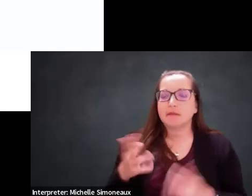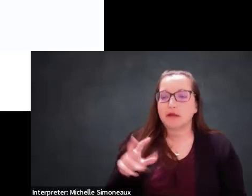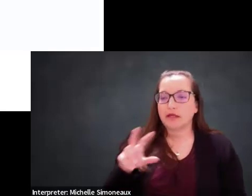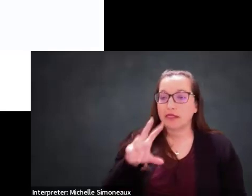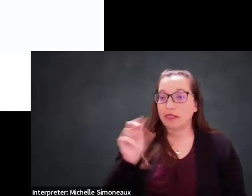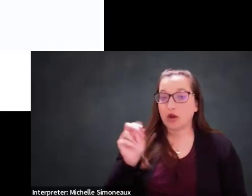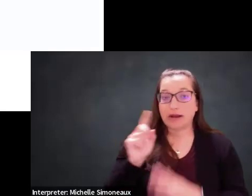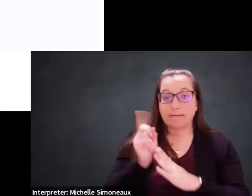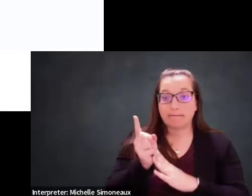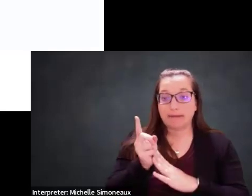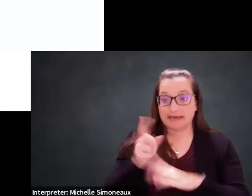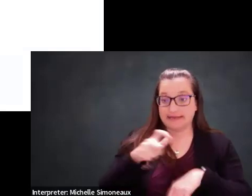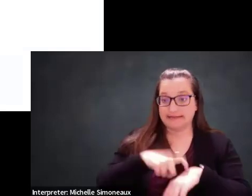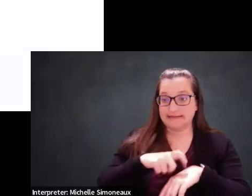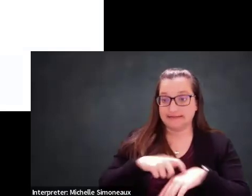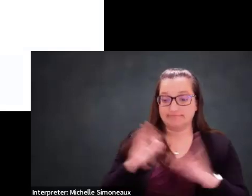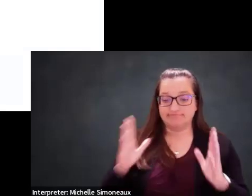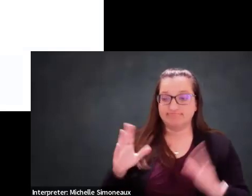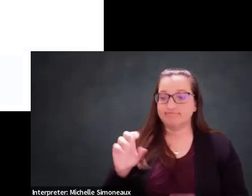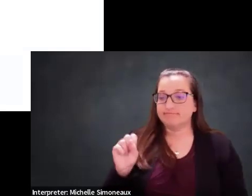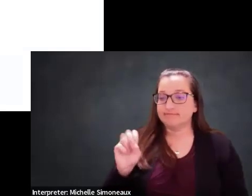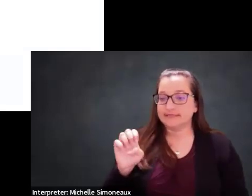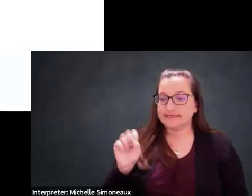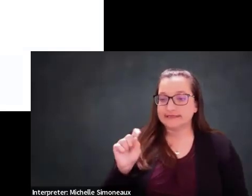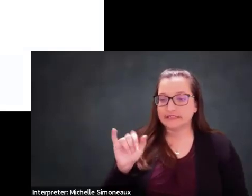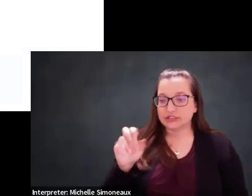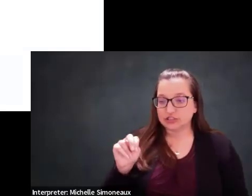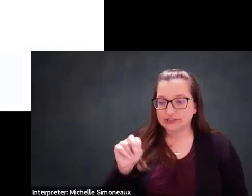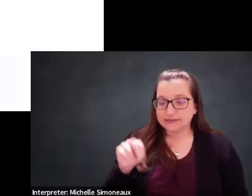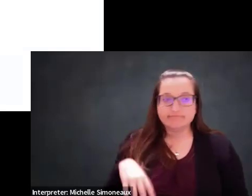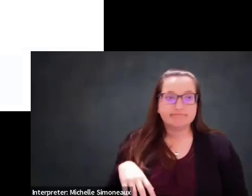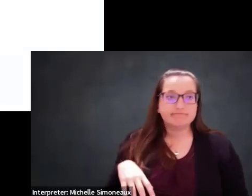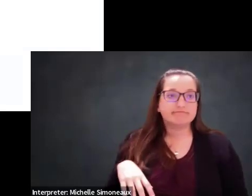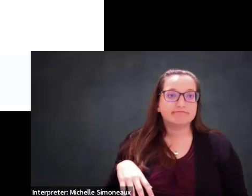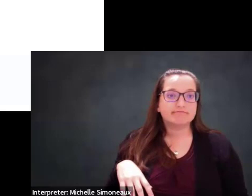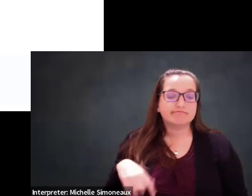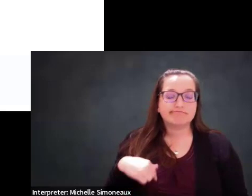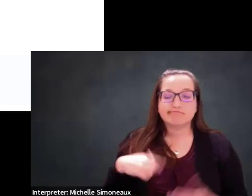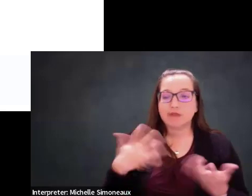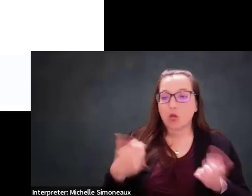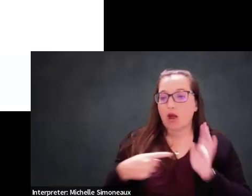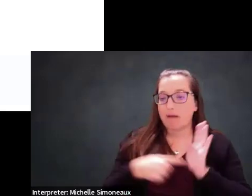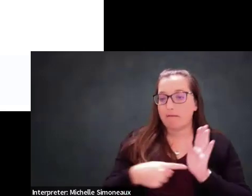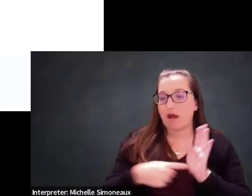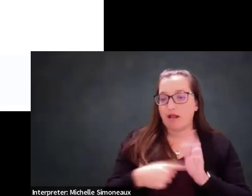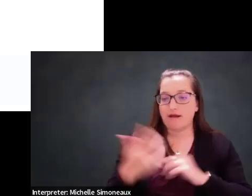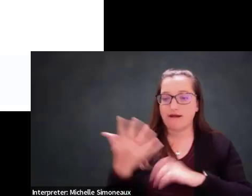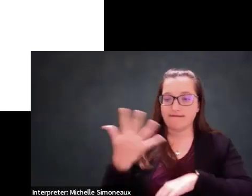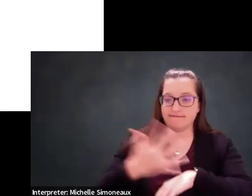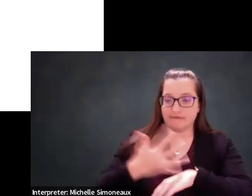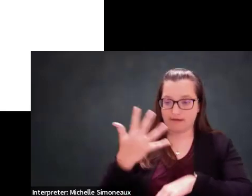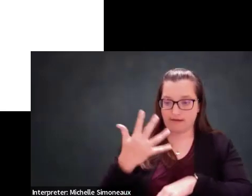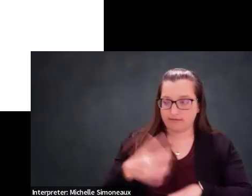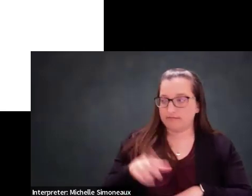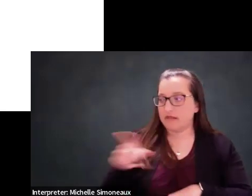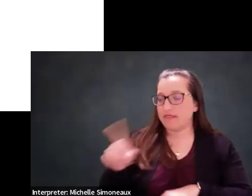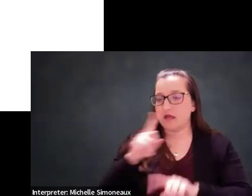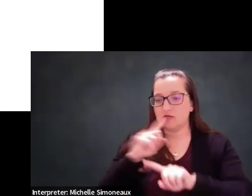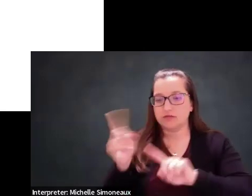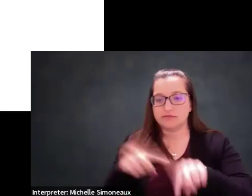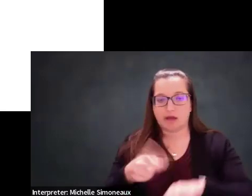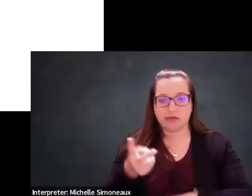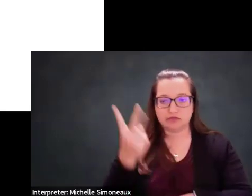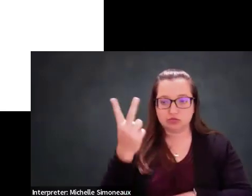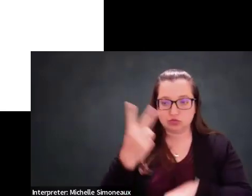I want the student to, you know, I want to model five times and then to respond to, or maybe at home,